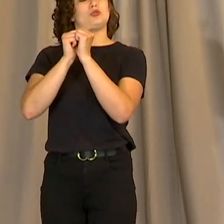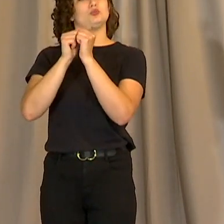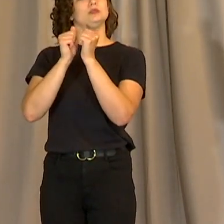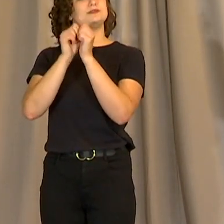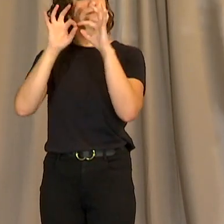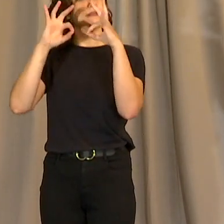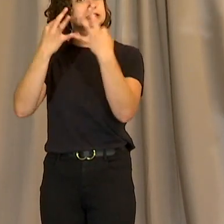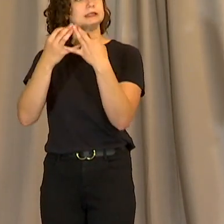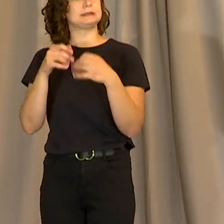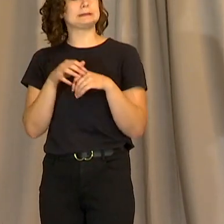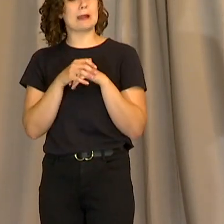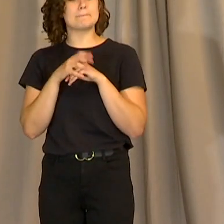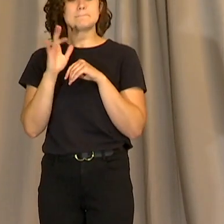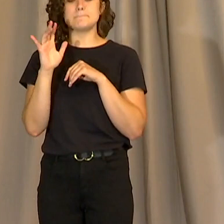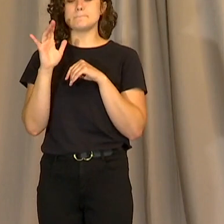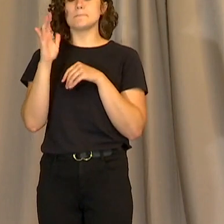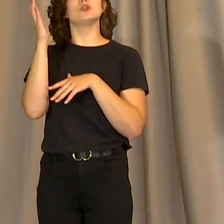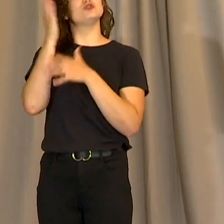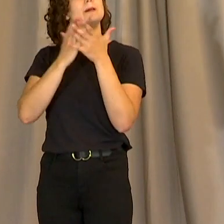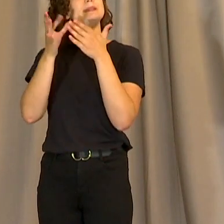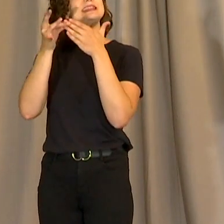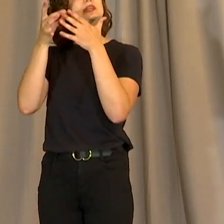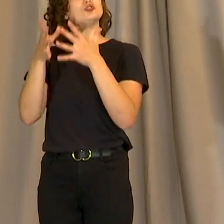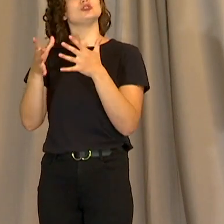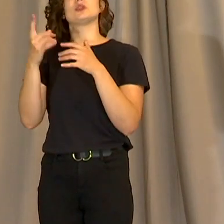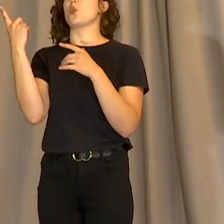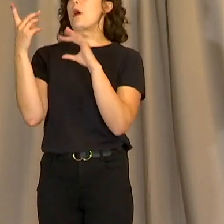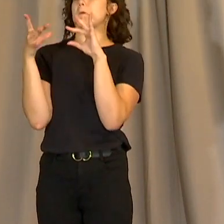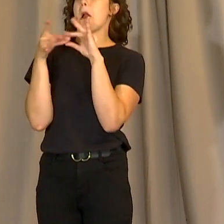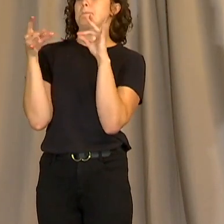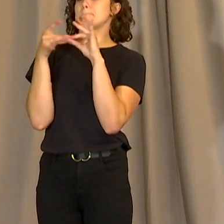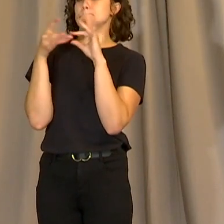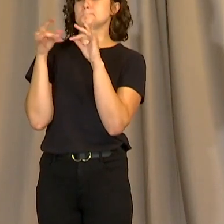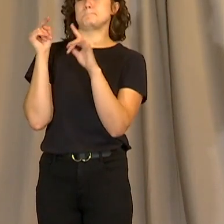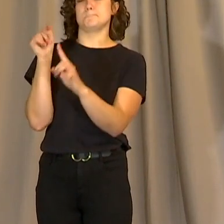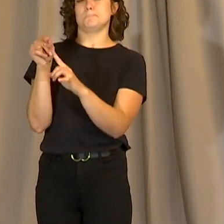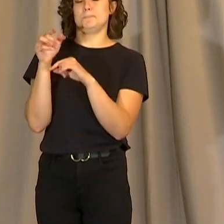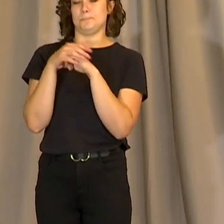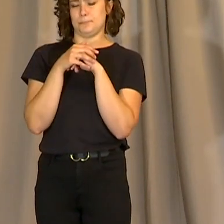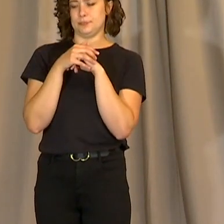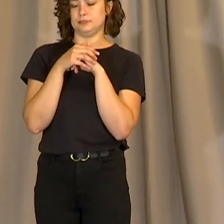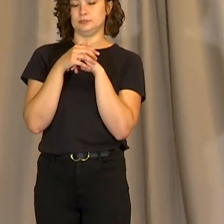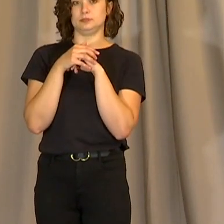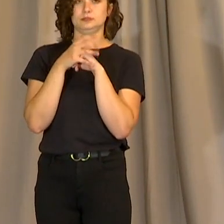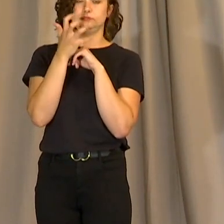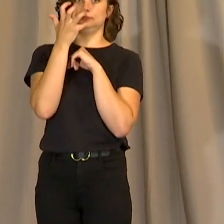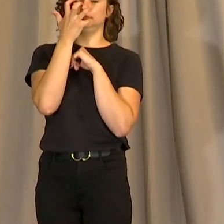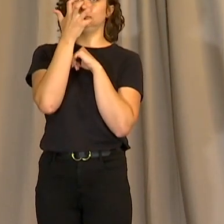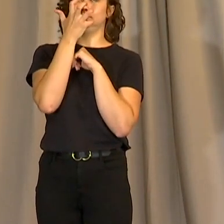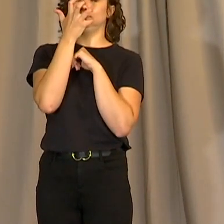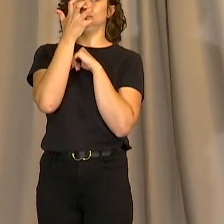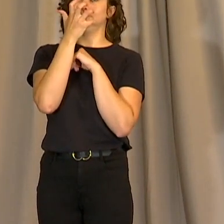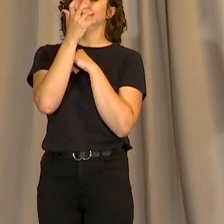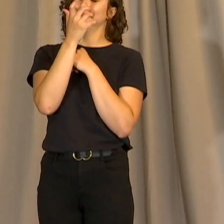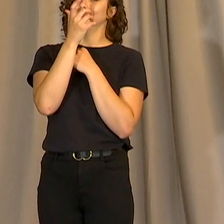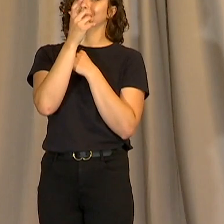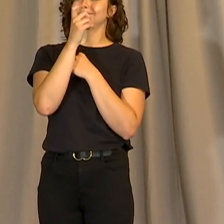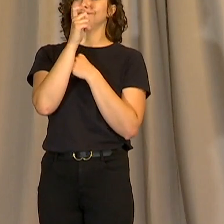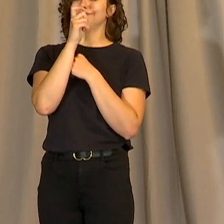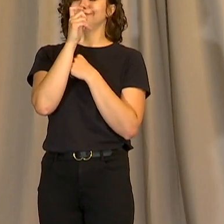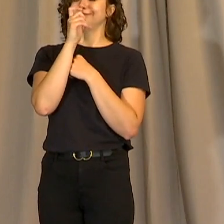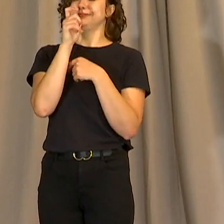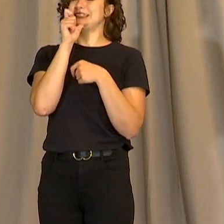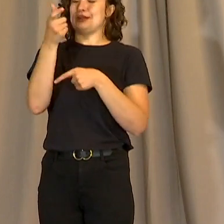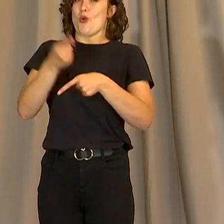and some leaders, and there was a comment made, and it was completely inappropriate.